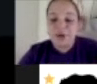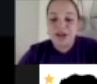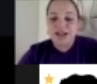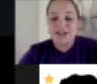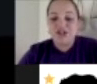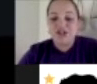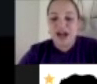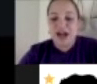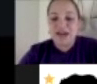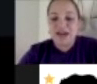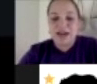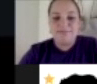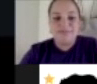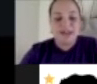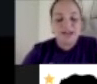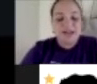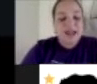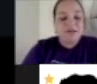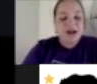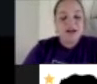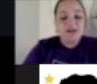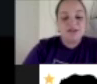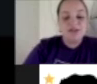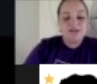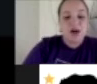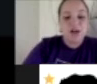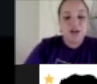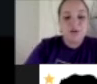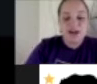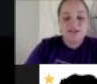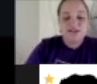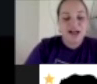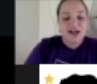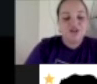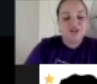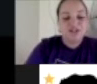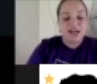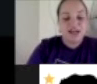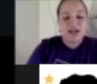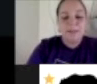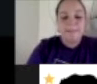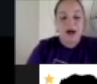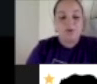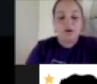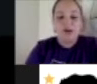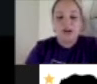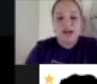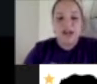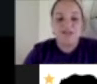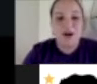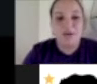I can put it in the chat, NARAL.us slash CA power